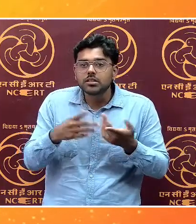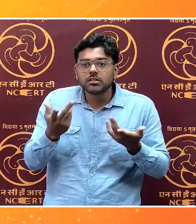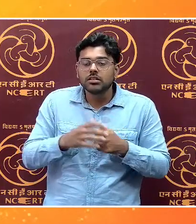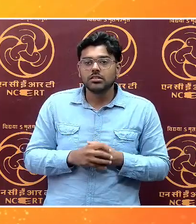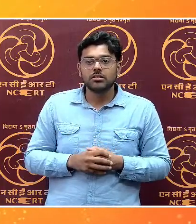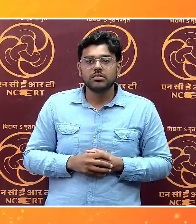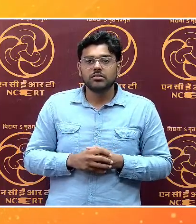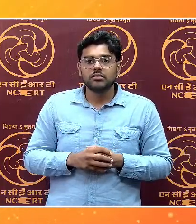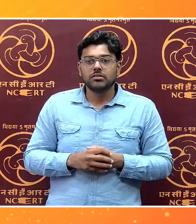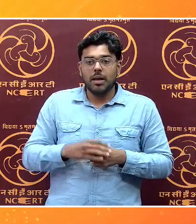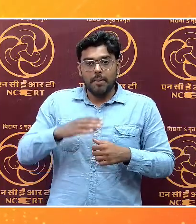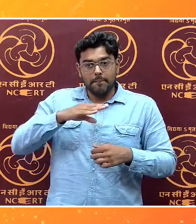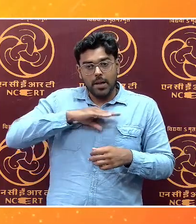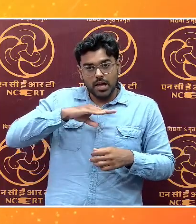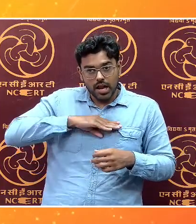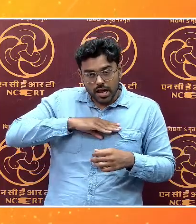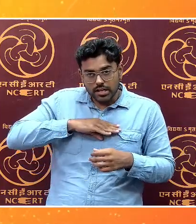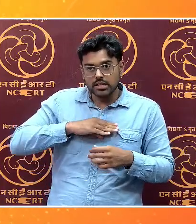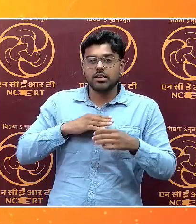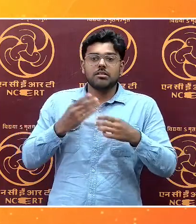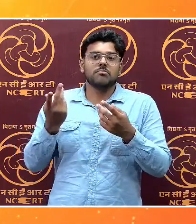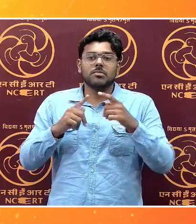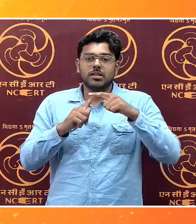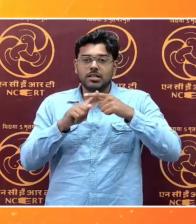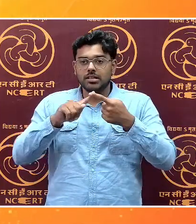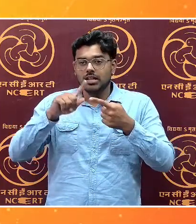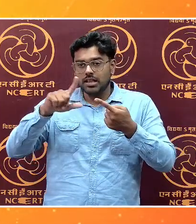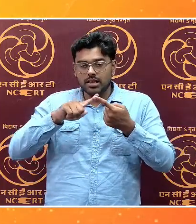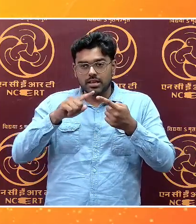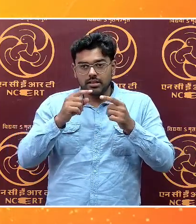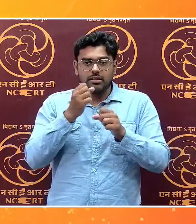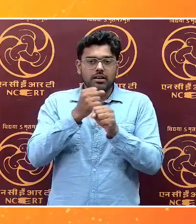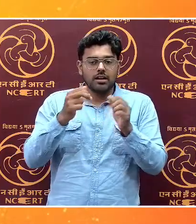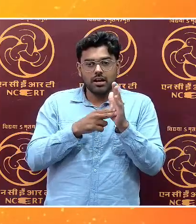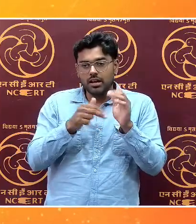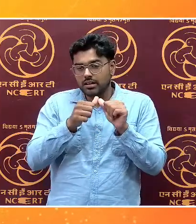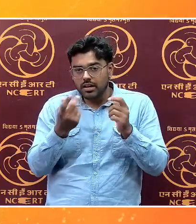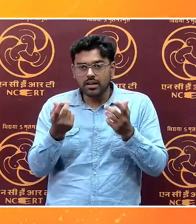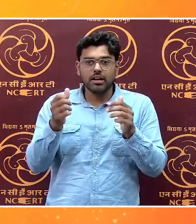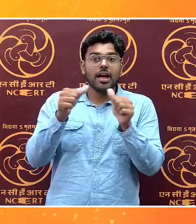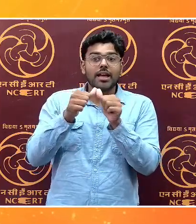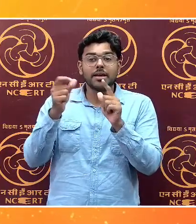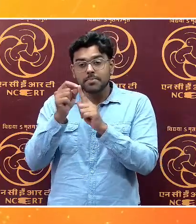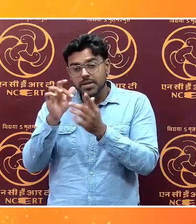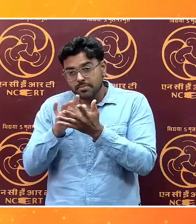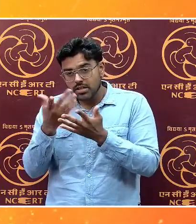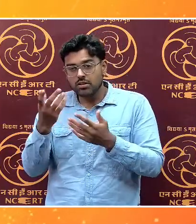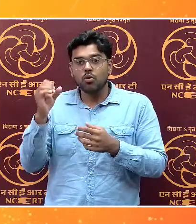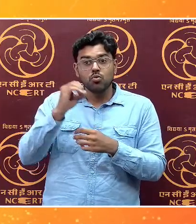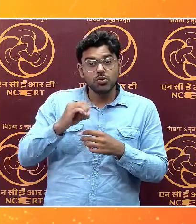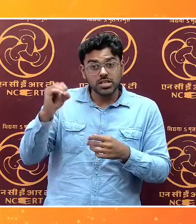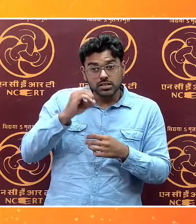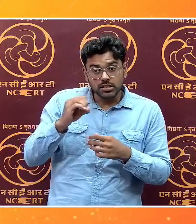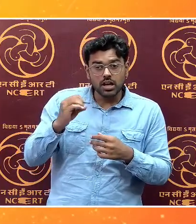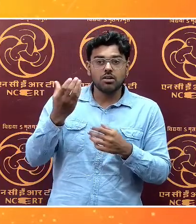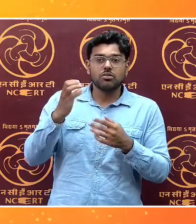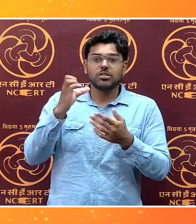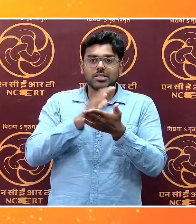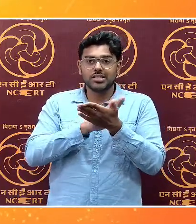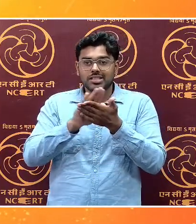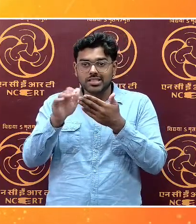of Maharashtra, Telangana, Andhra Pradesh, and Odisha and Chhattisgarh.